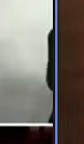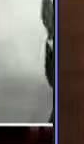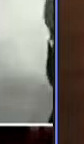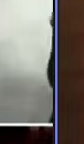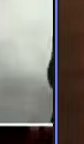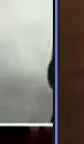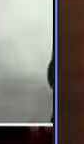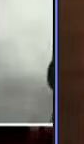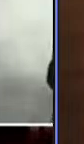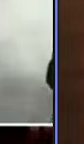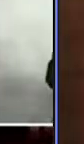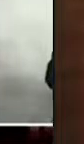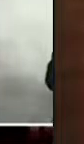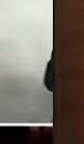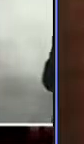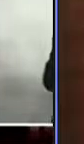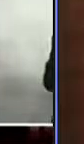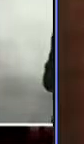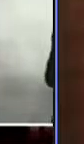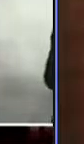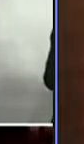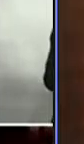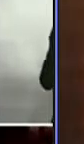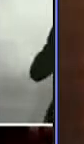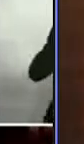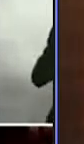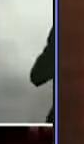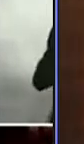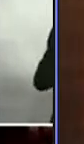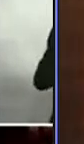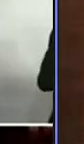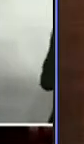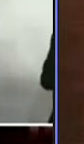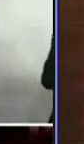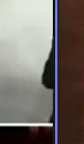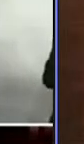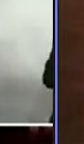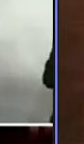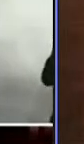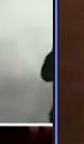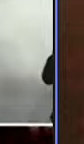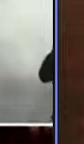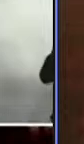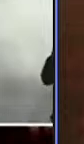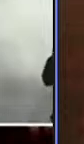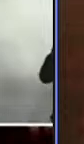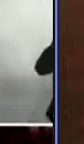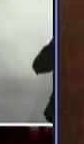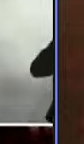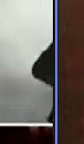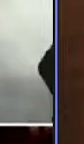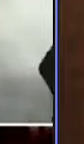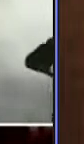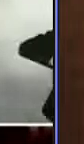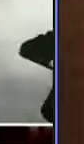Thank you, Honorable Speaker, Honorable Premier of the province, Honorable members of this August